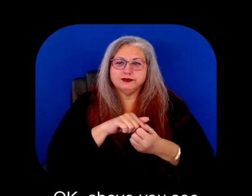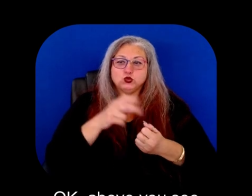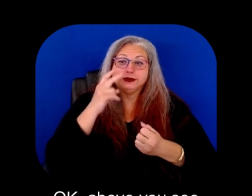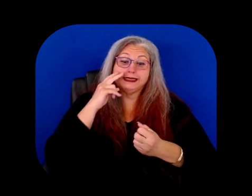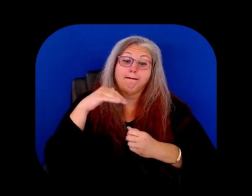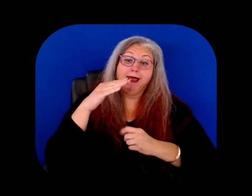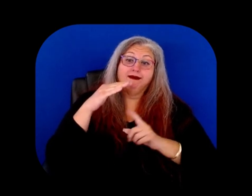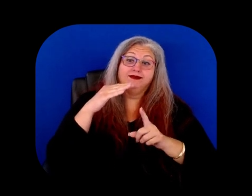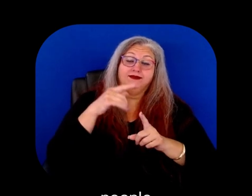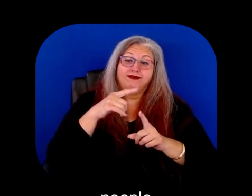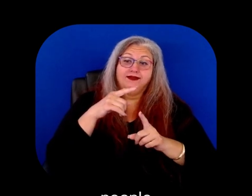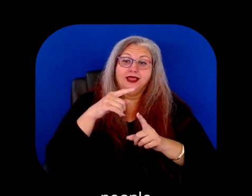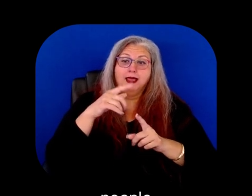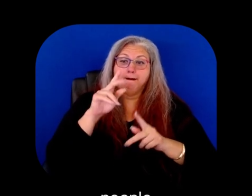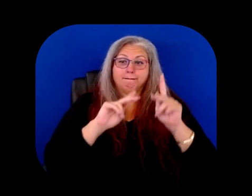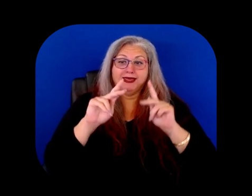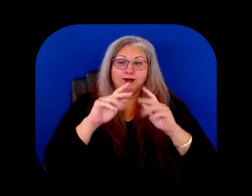see